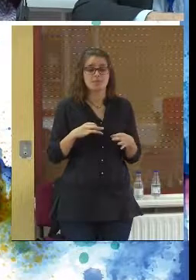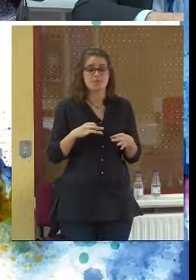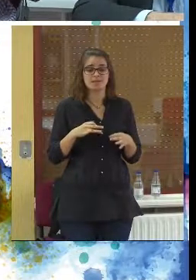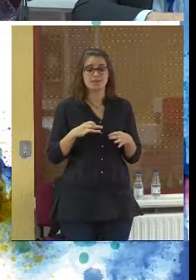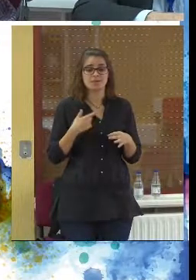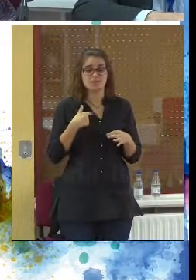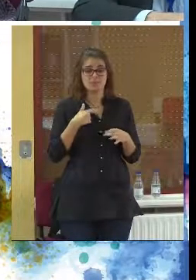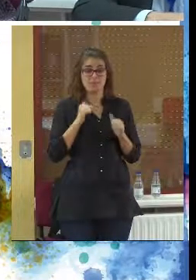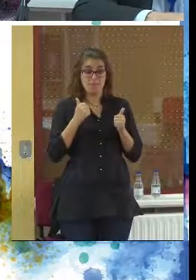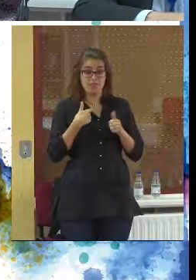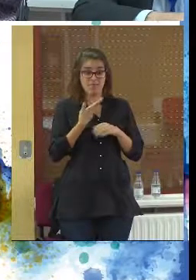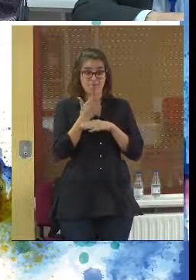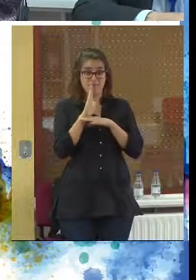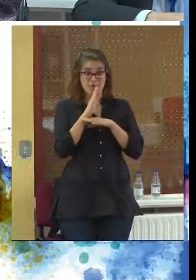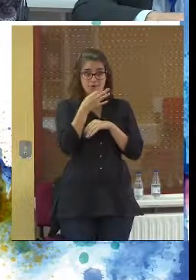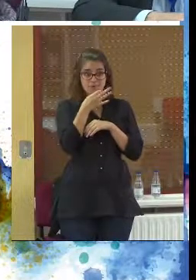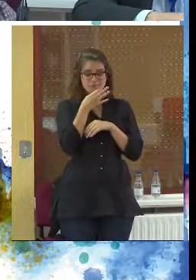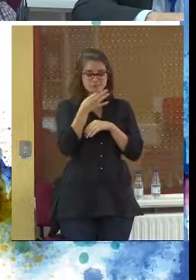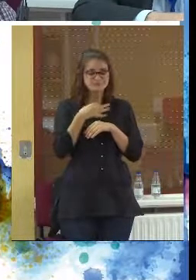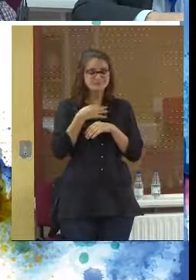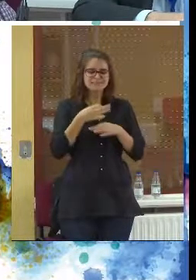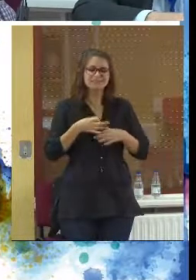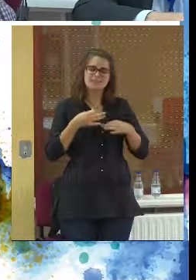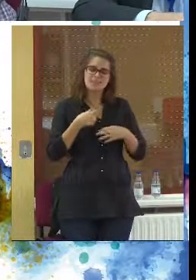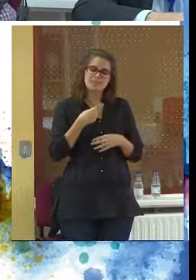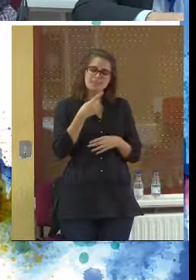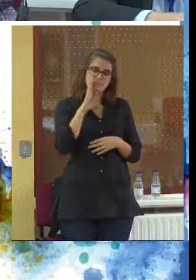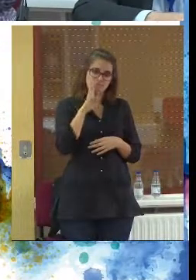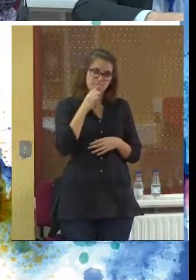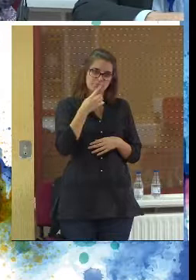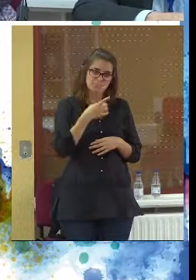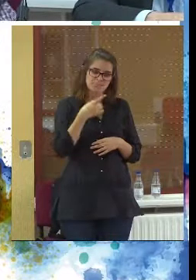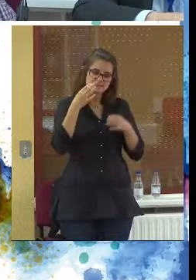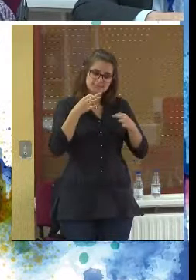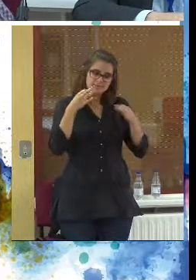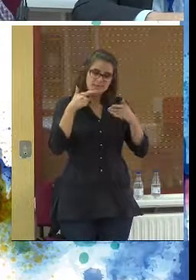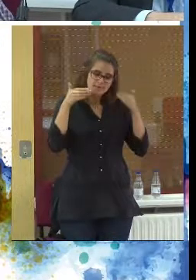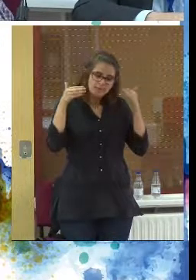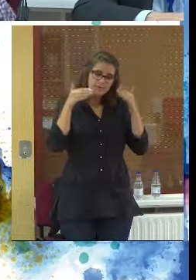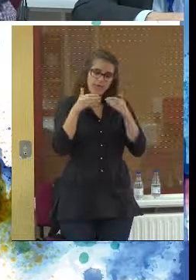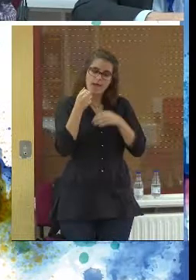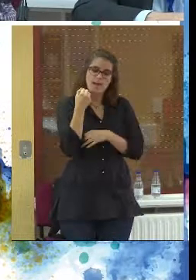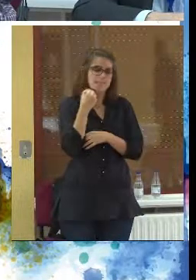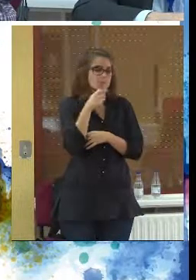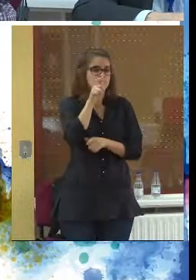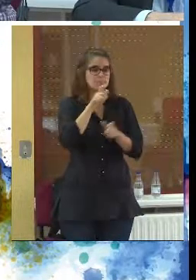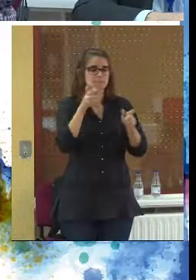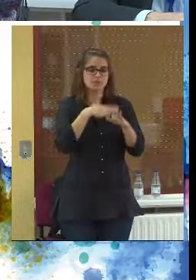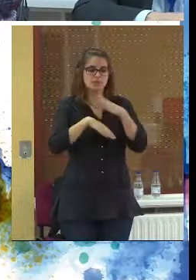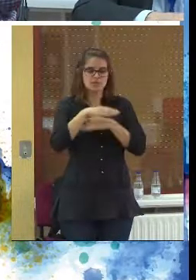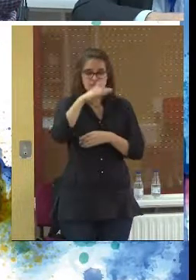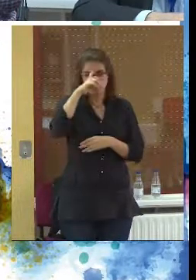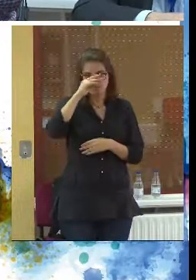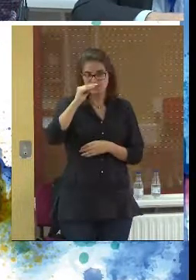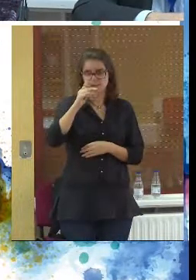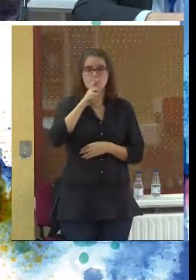that, as I said at the outset of my presentation, we often think about what the support needs to be like for a person